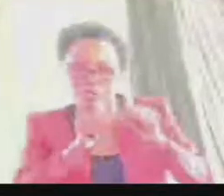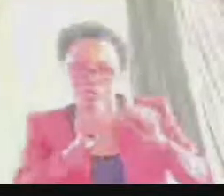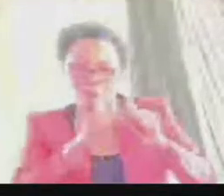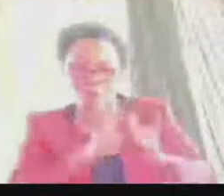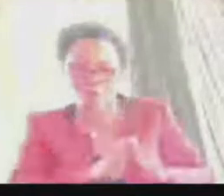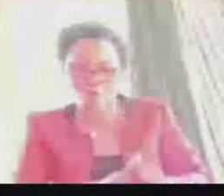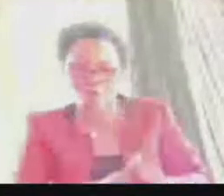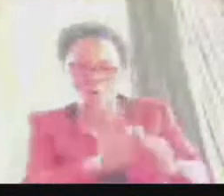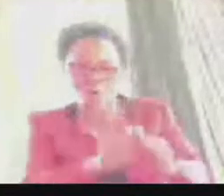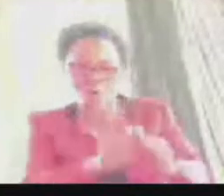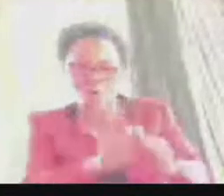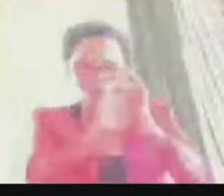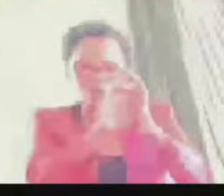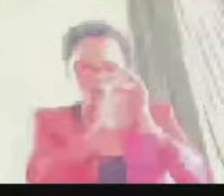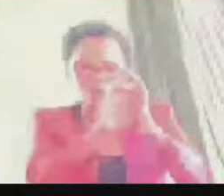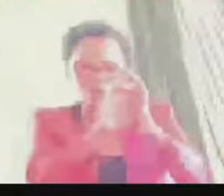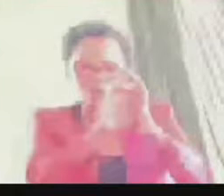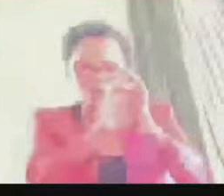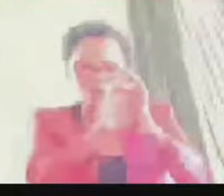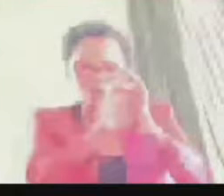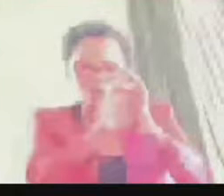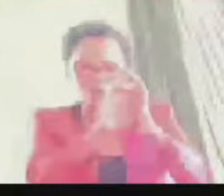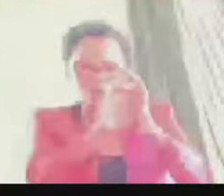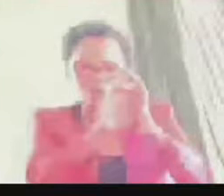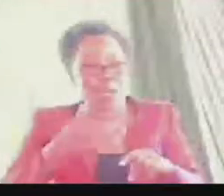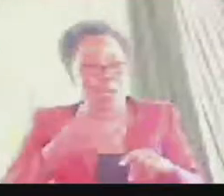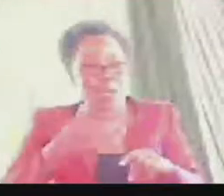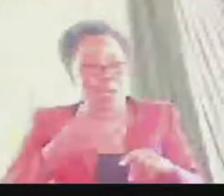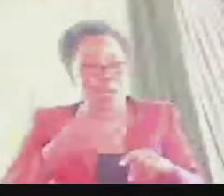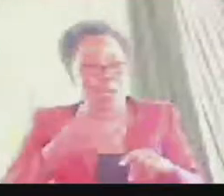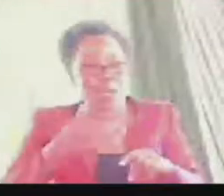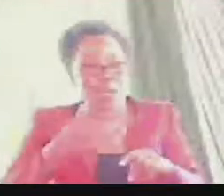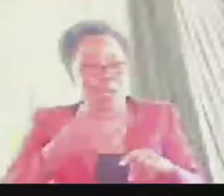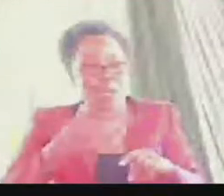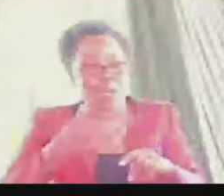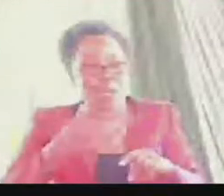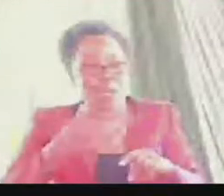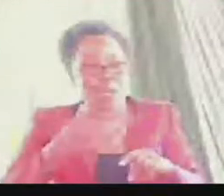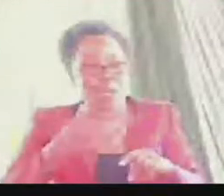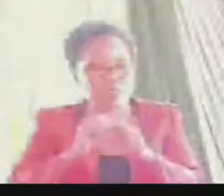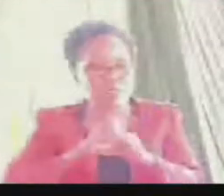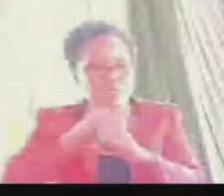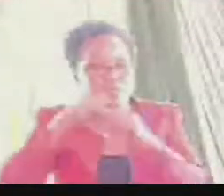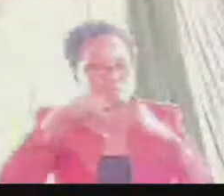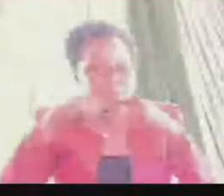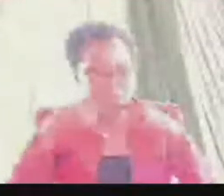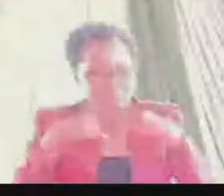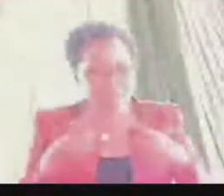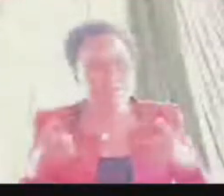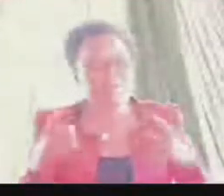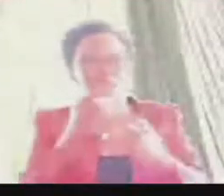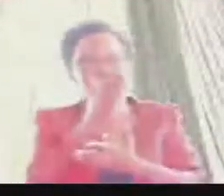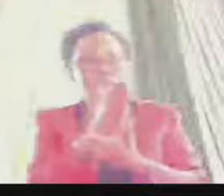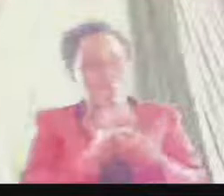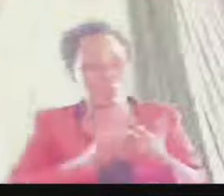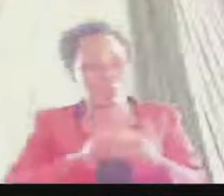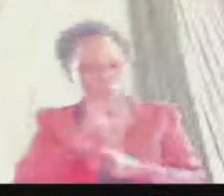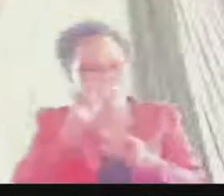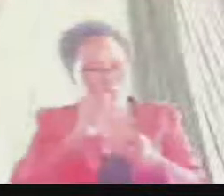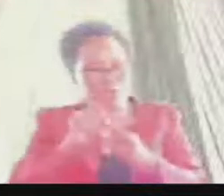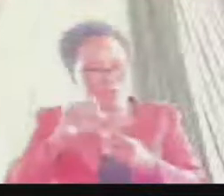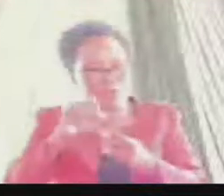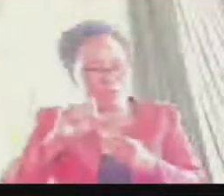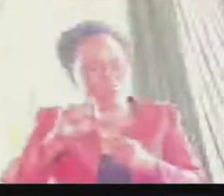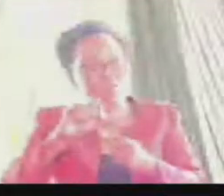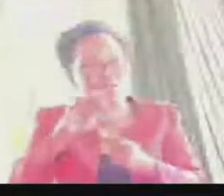However, we have had courts declaring certain aspects of the law as unconstitutional, but they still remain in